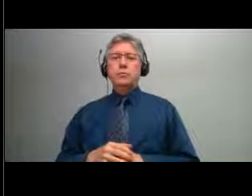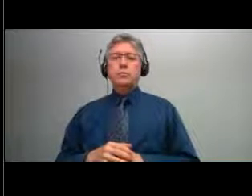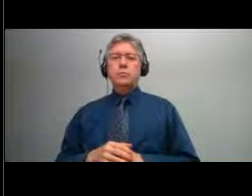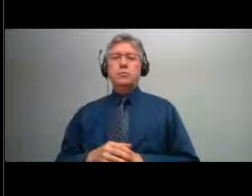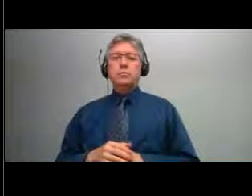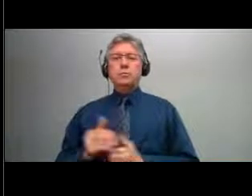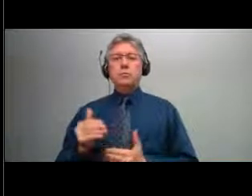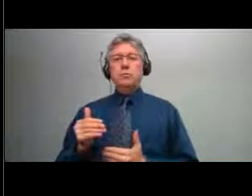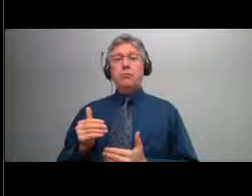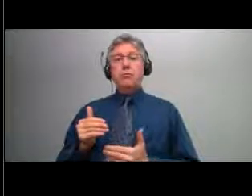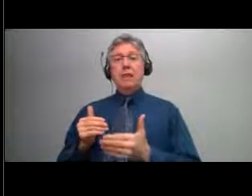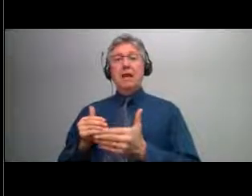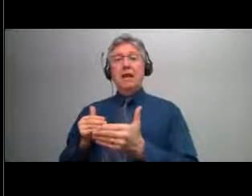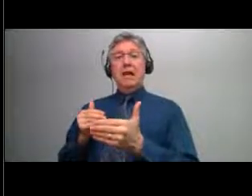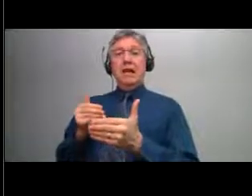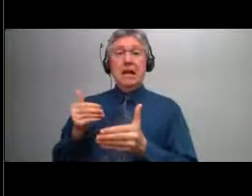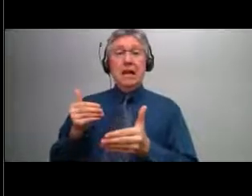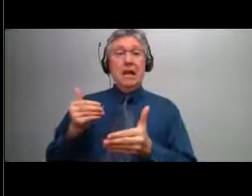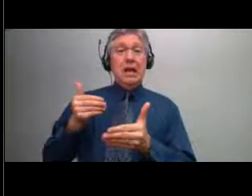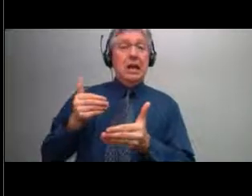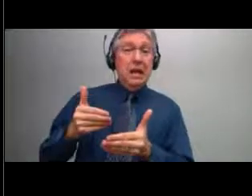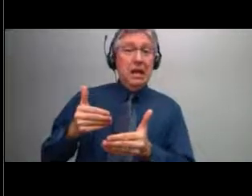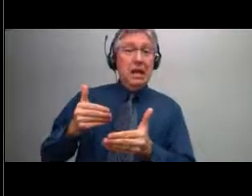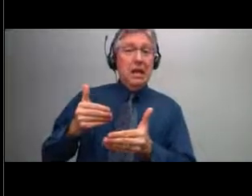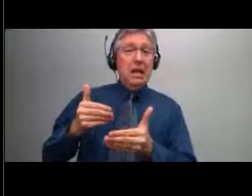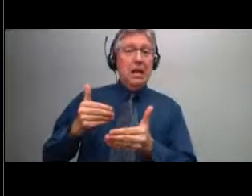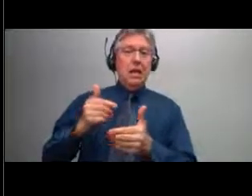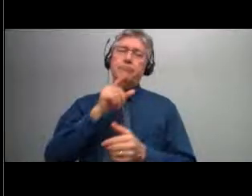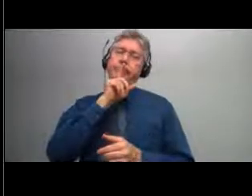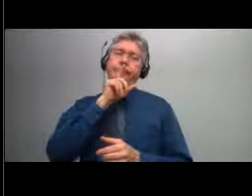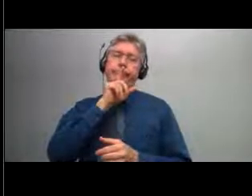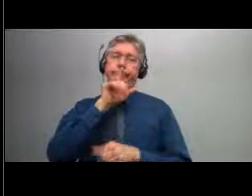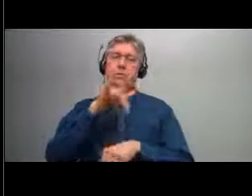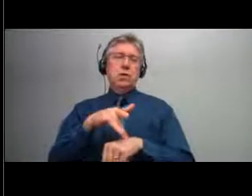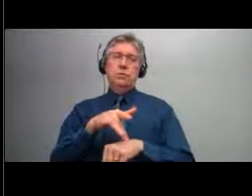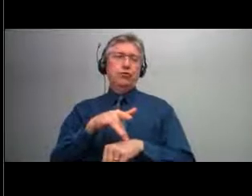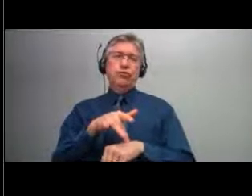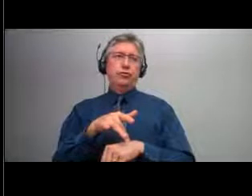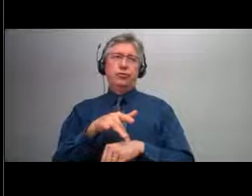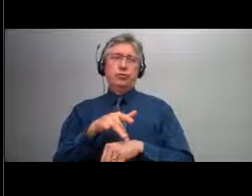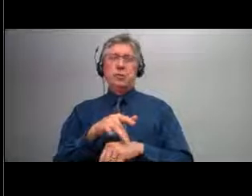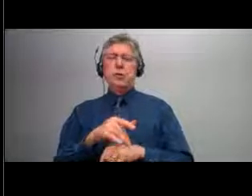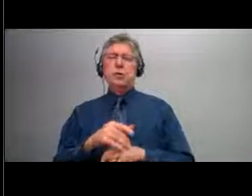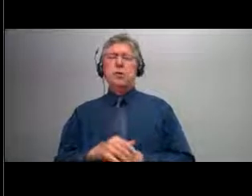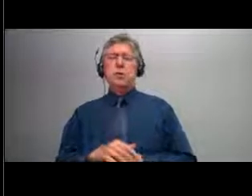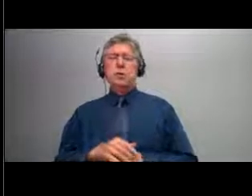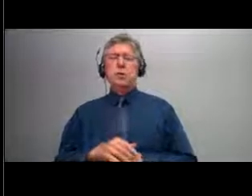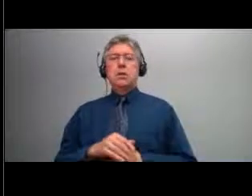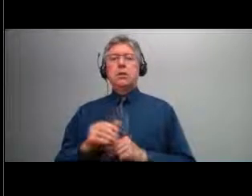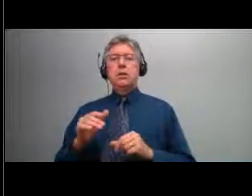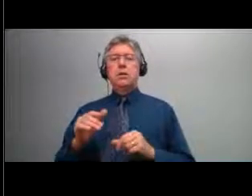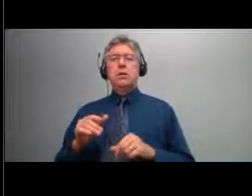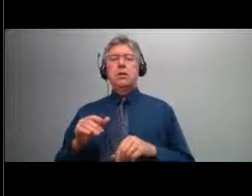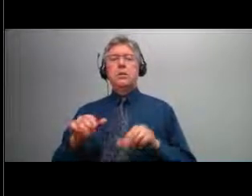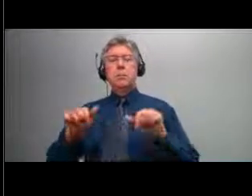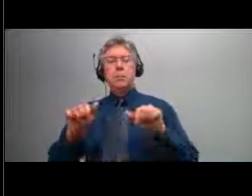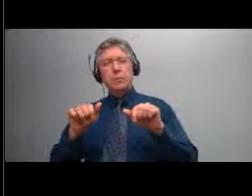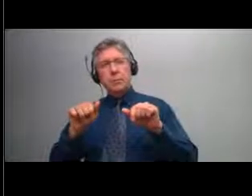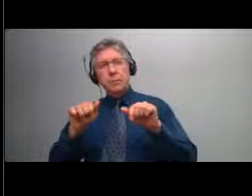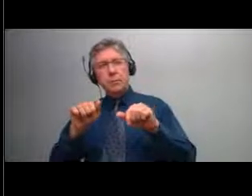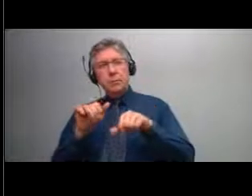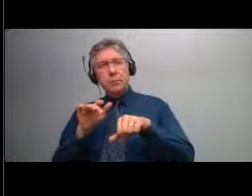closer to the community. However, there will be the preliminary noise